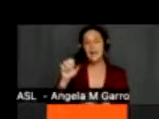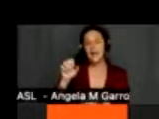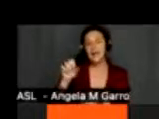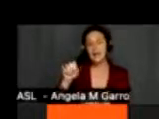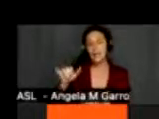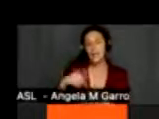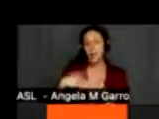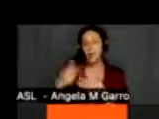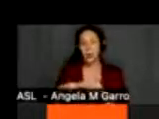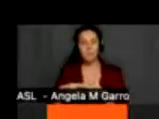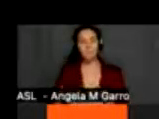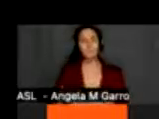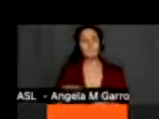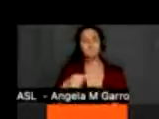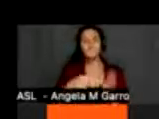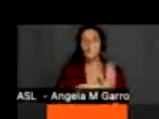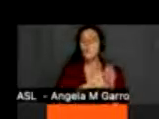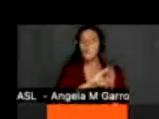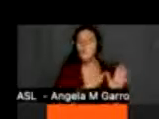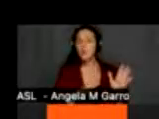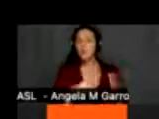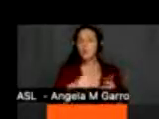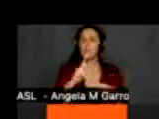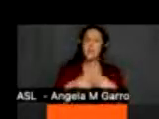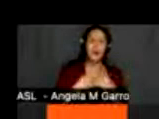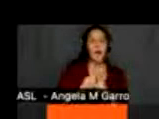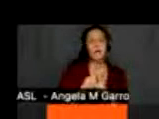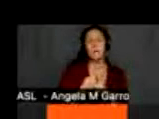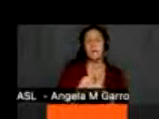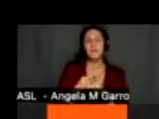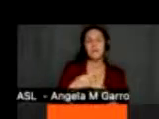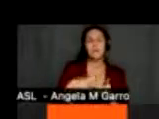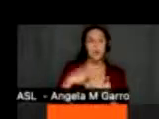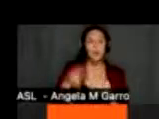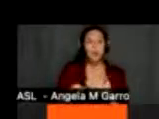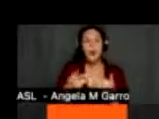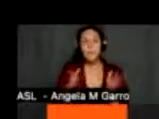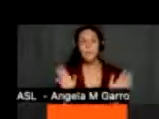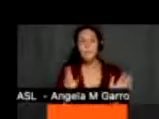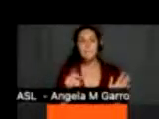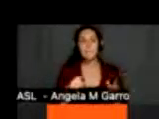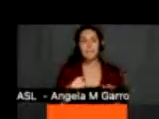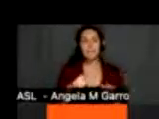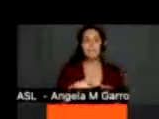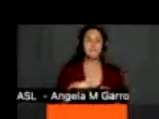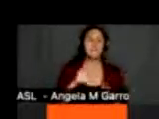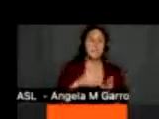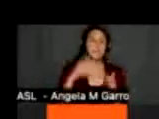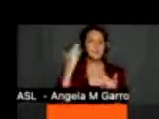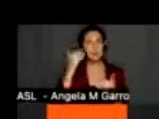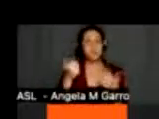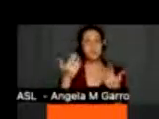This is an overview of the kind of programming we expect to provide. Again, this is in the general education portion,